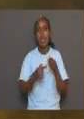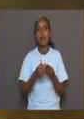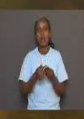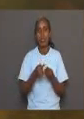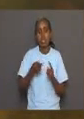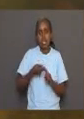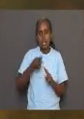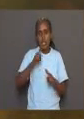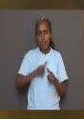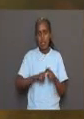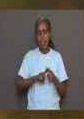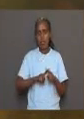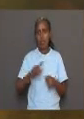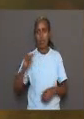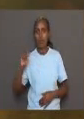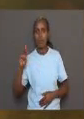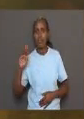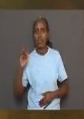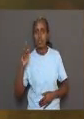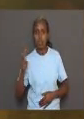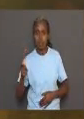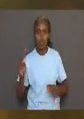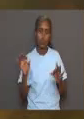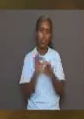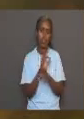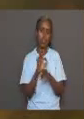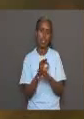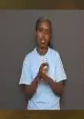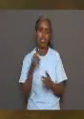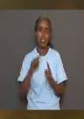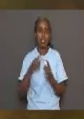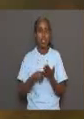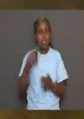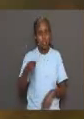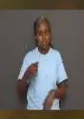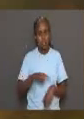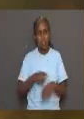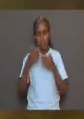about inverses of trigonometric functions.